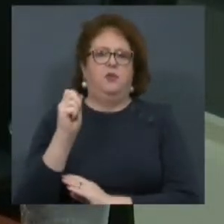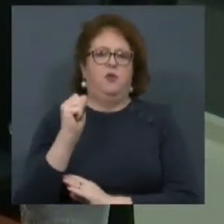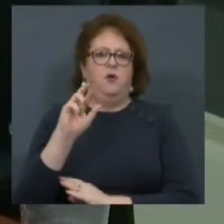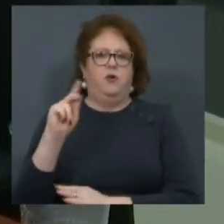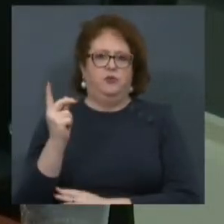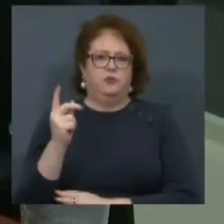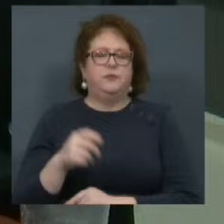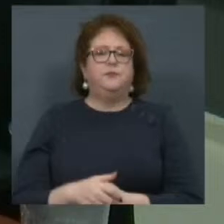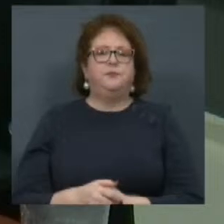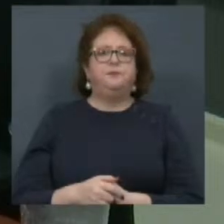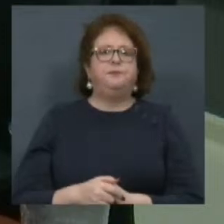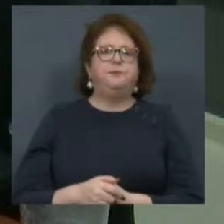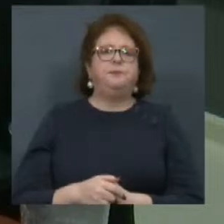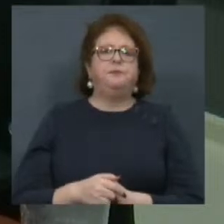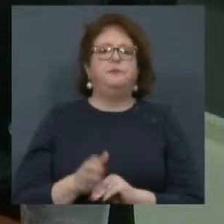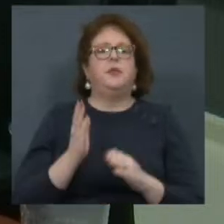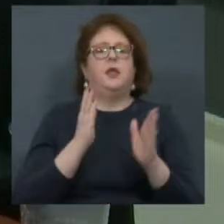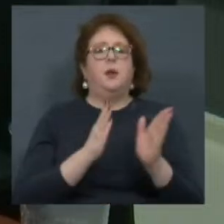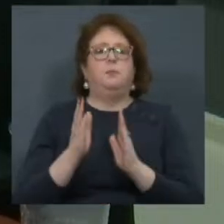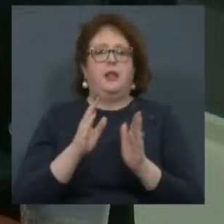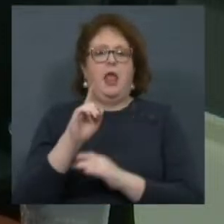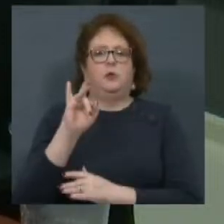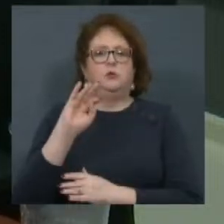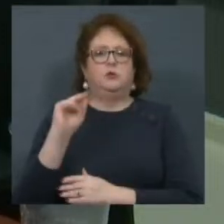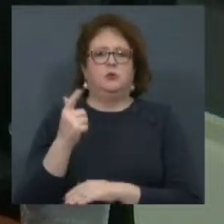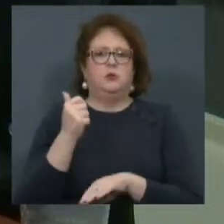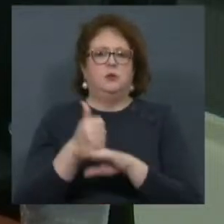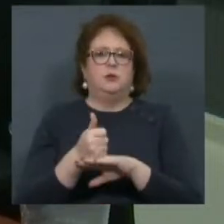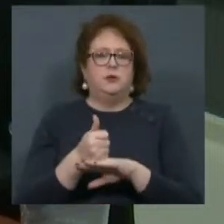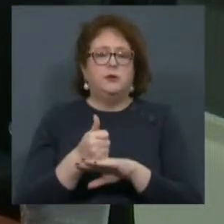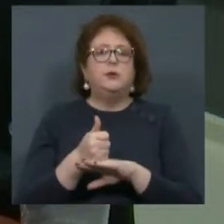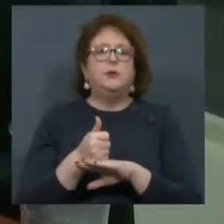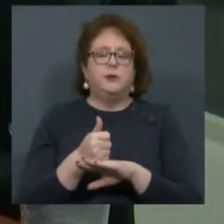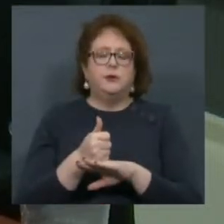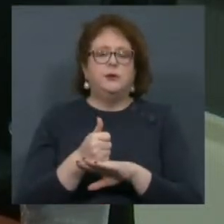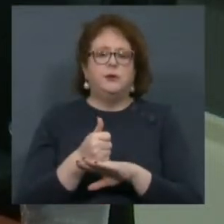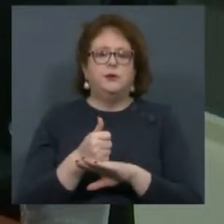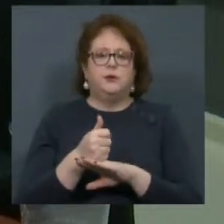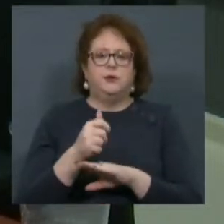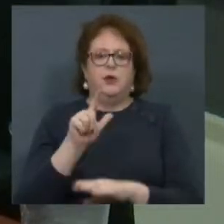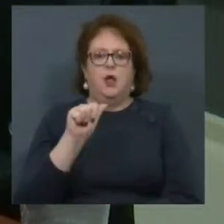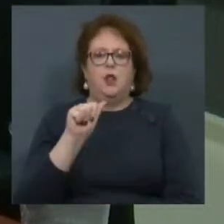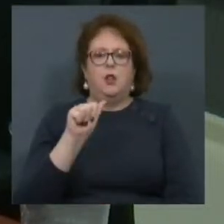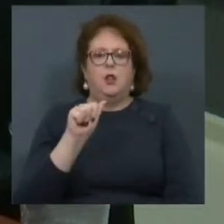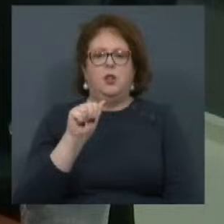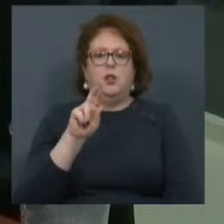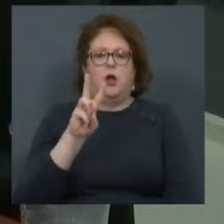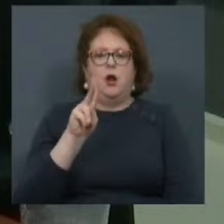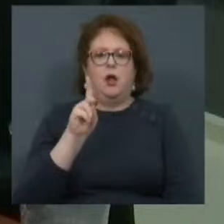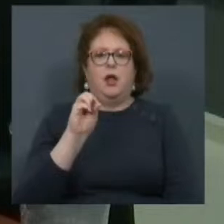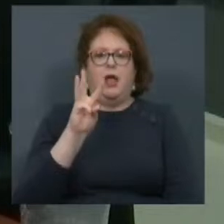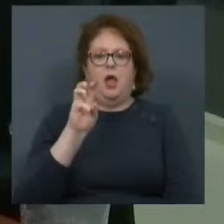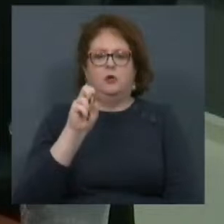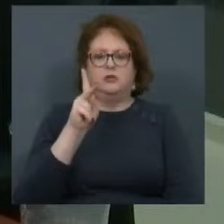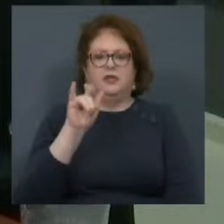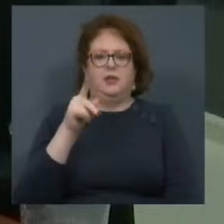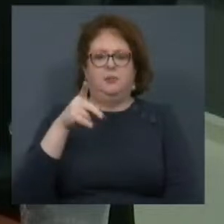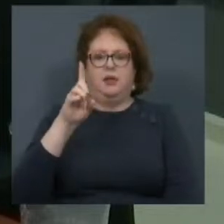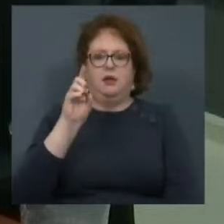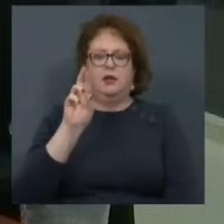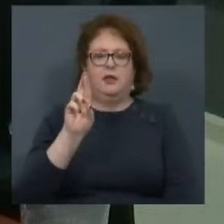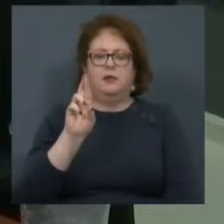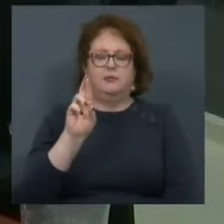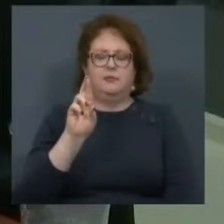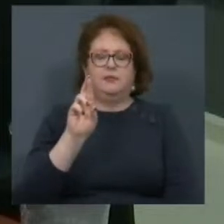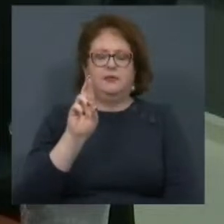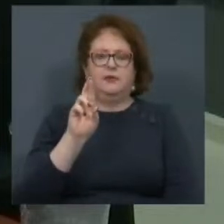ordinance approving a planned zoning development to establish a planned district residential titled Larkowski PDR, located at 4306 West 11th